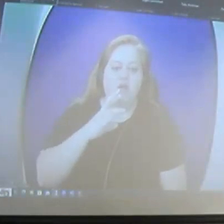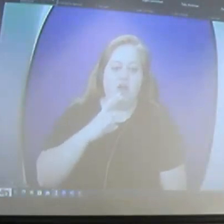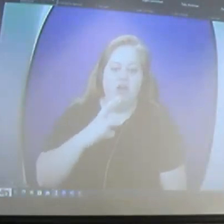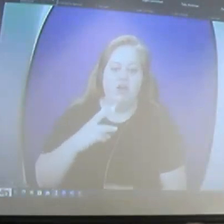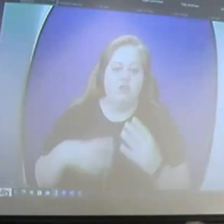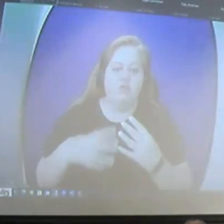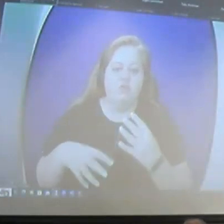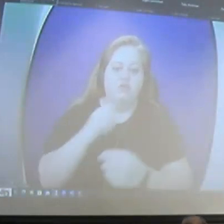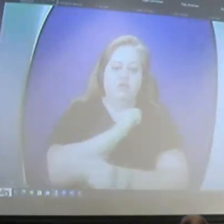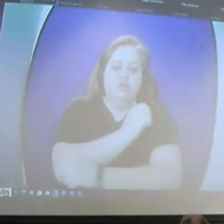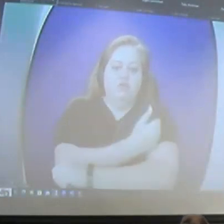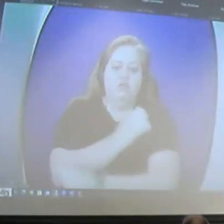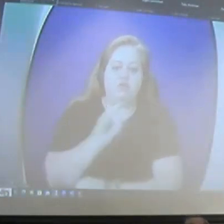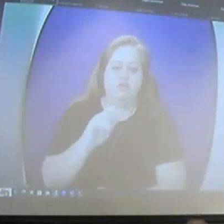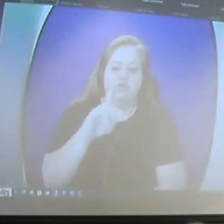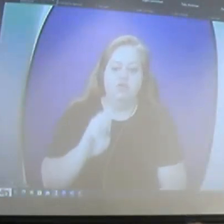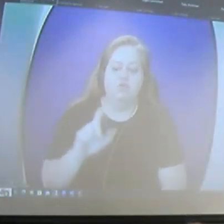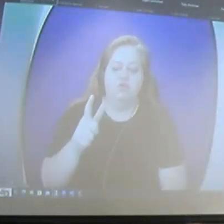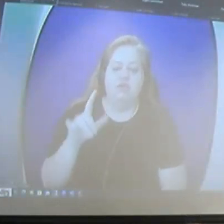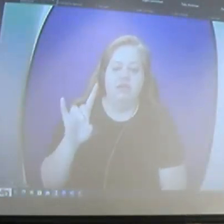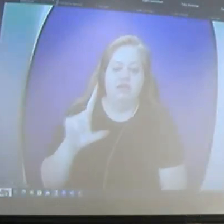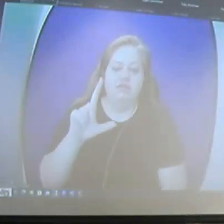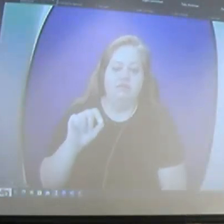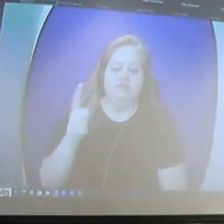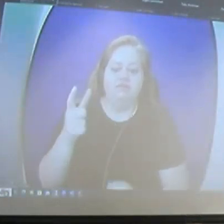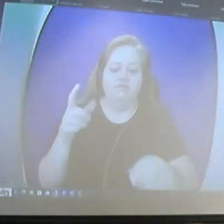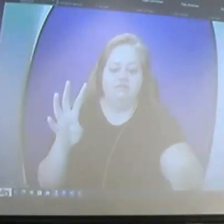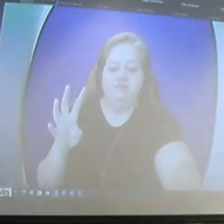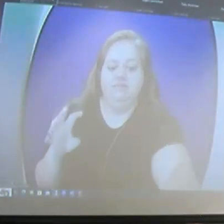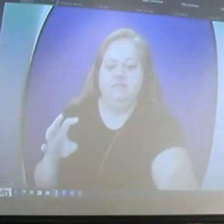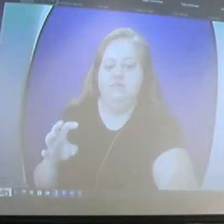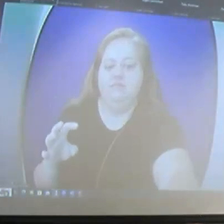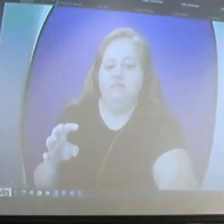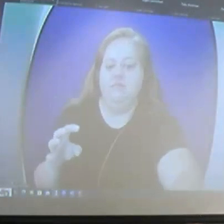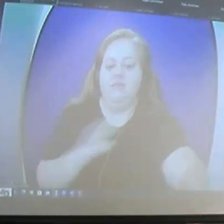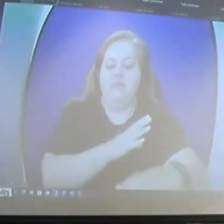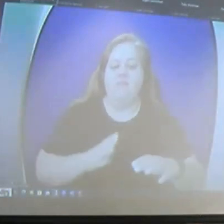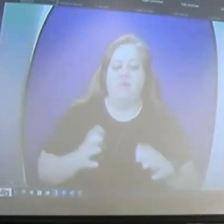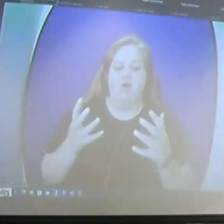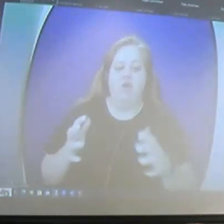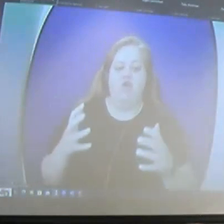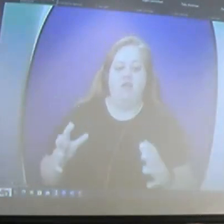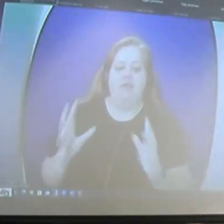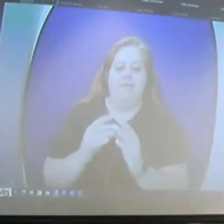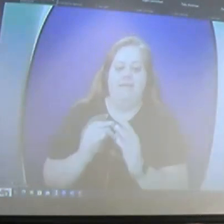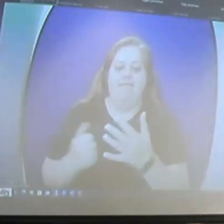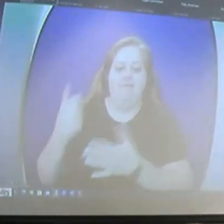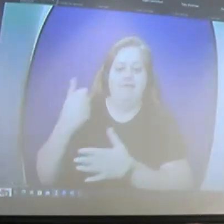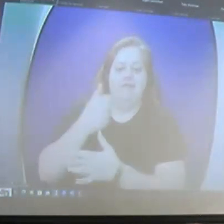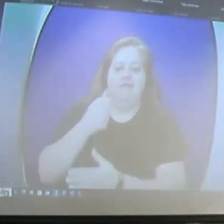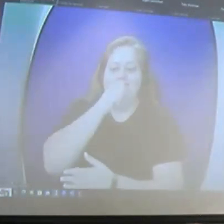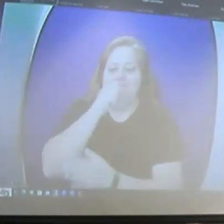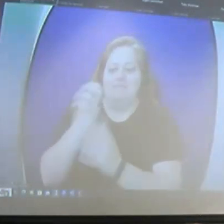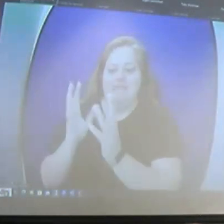2024. The board did meet in executive session. No votes were taken. Discussion about legal matters